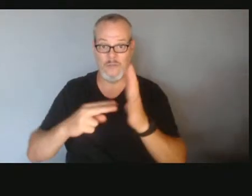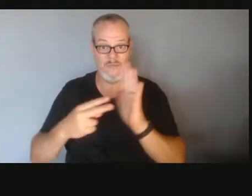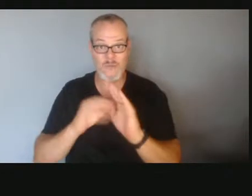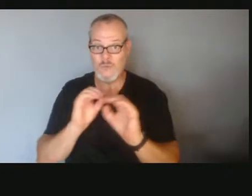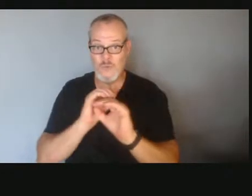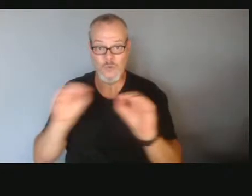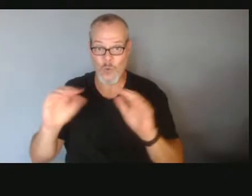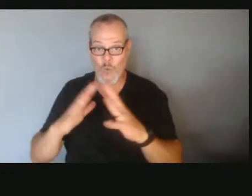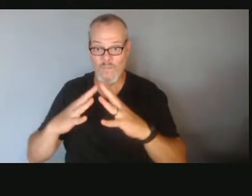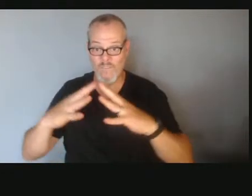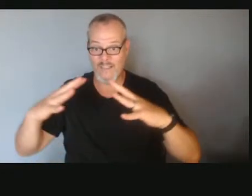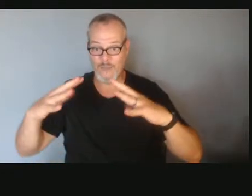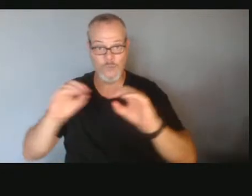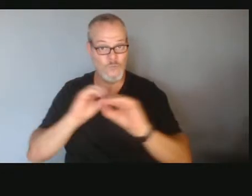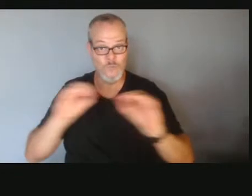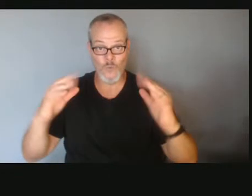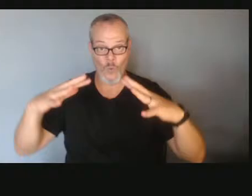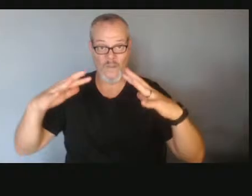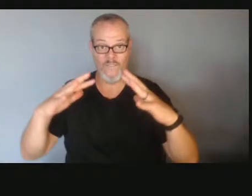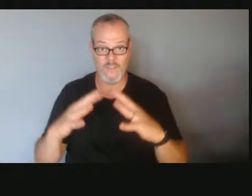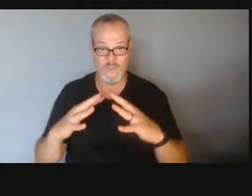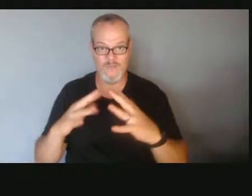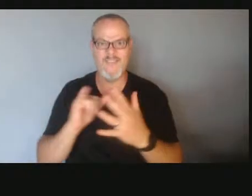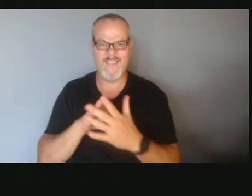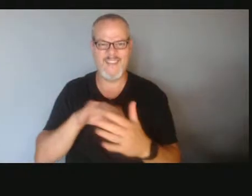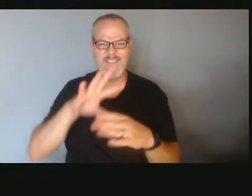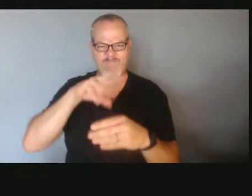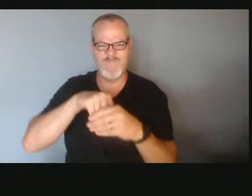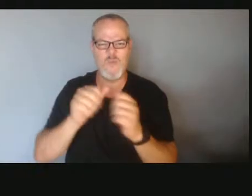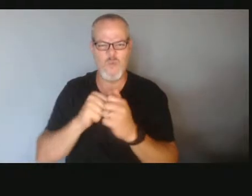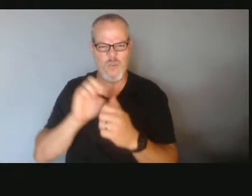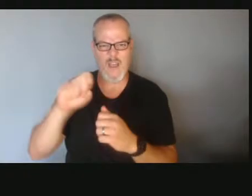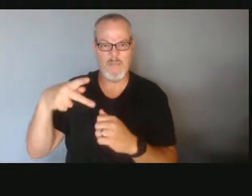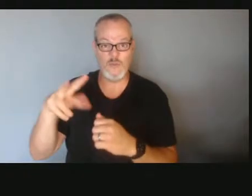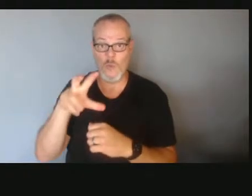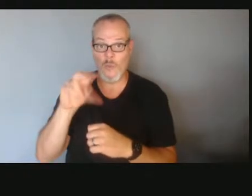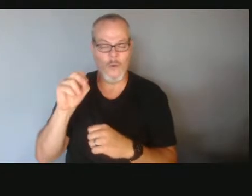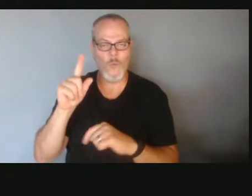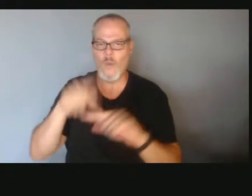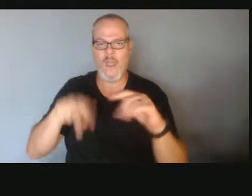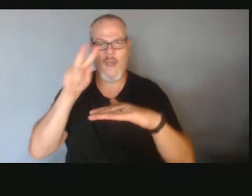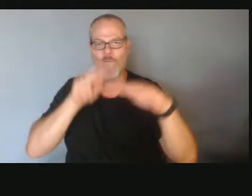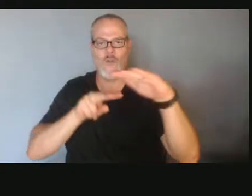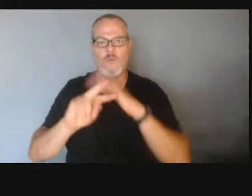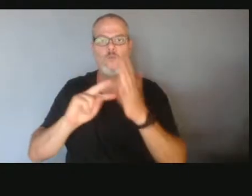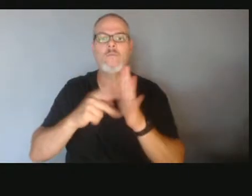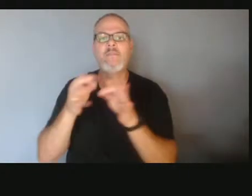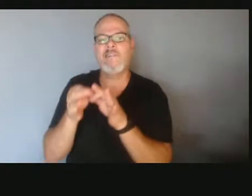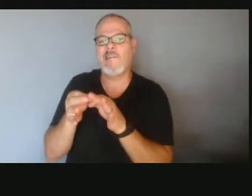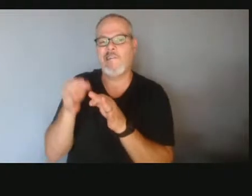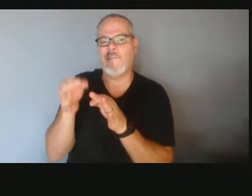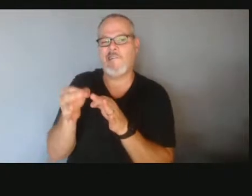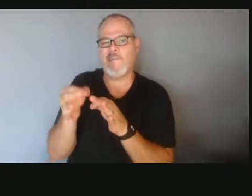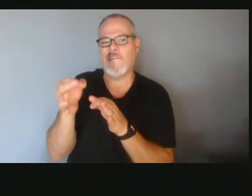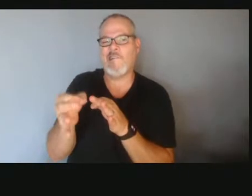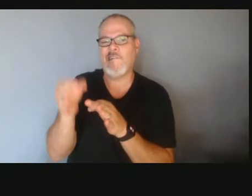or deflation, as seen prior to episode 30, cannot be forecast and will also delay the onset of the next episode.